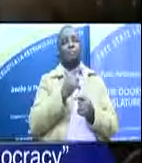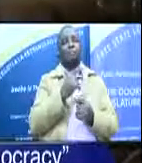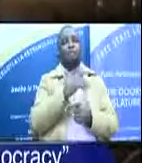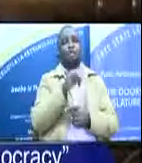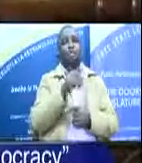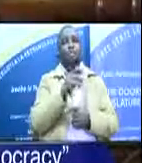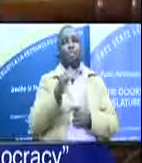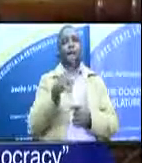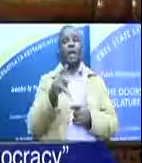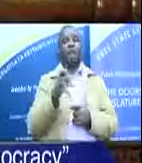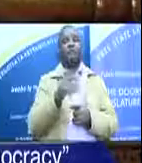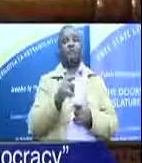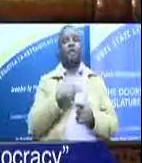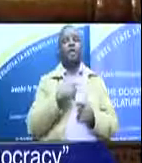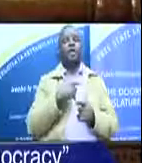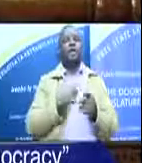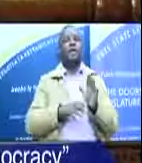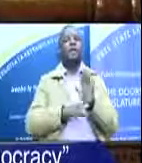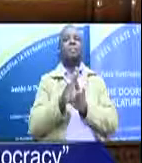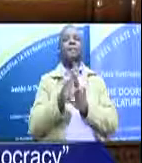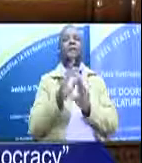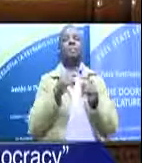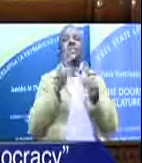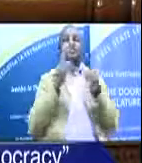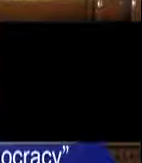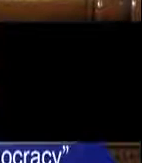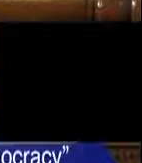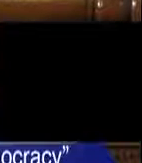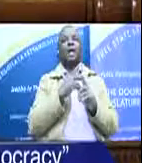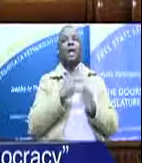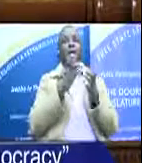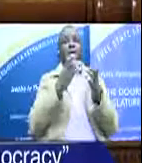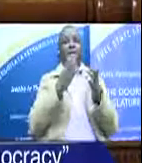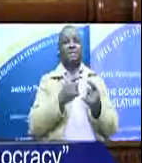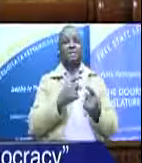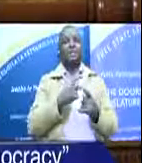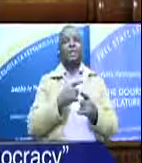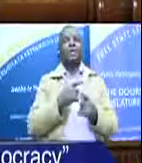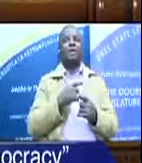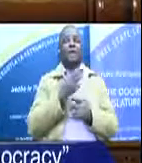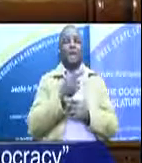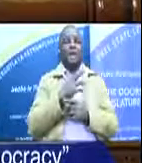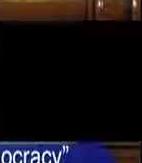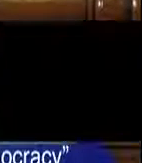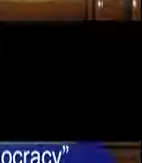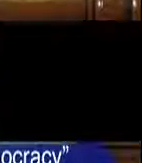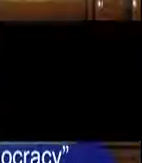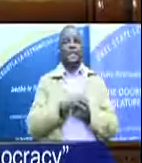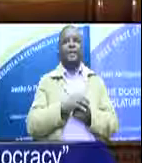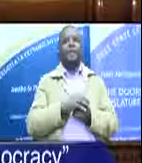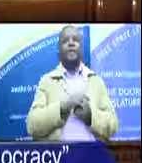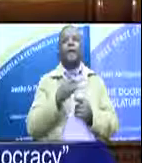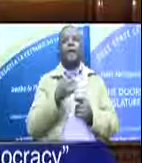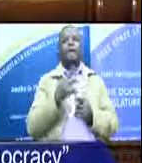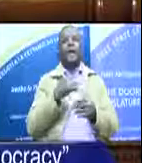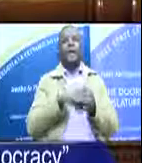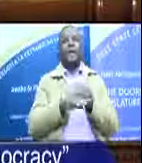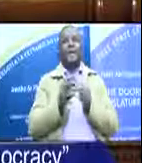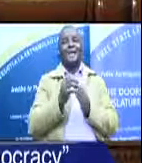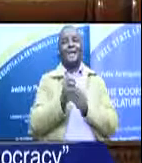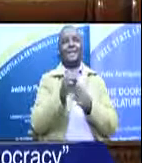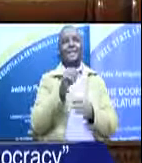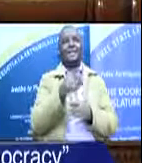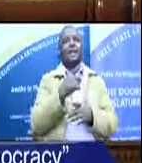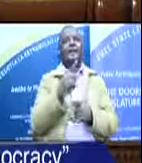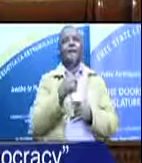kgatelopele e entsweng ke lekgotla la naha la bophelo bo botle NHC tlasa boetapele ba hae ka